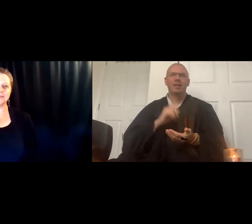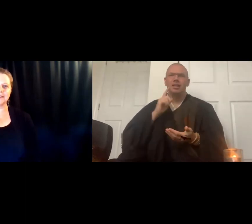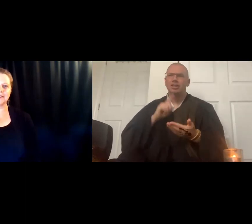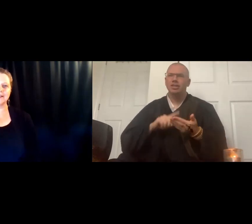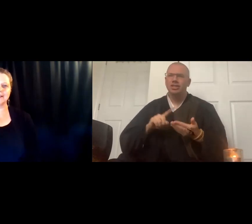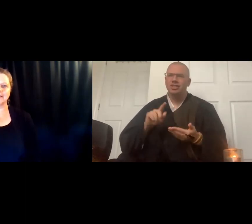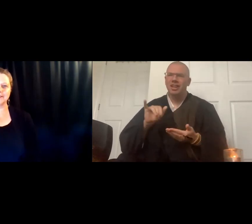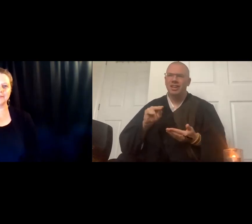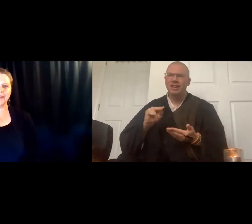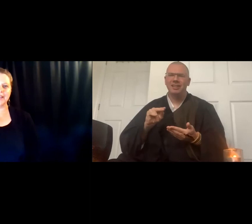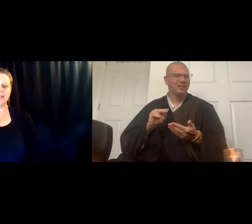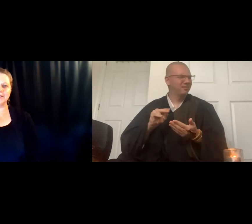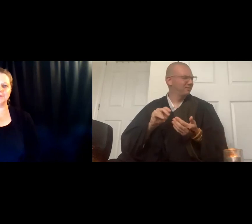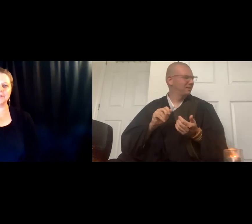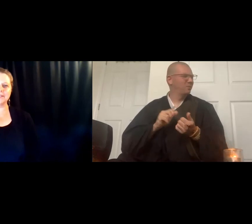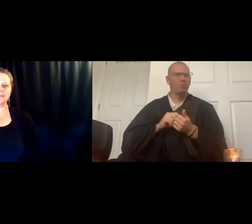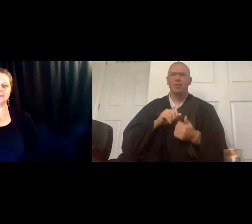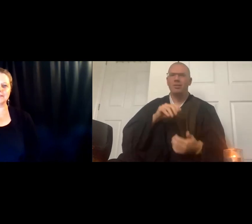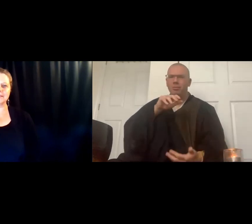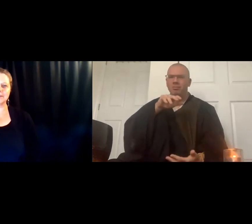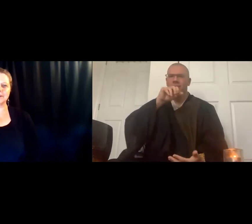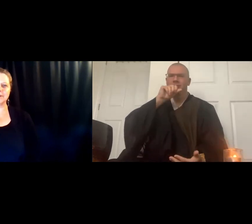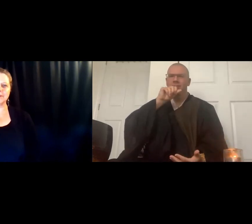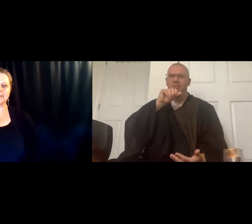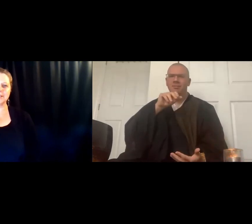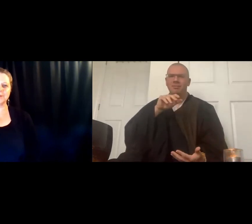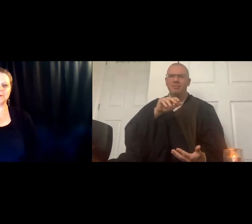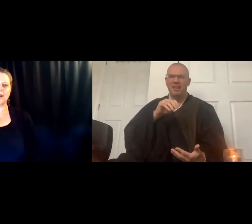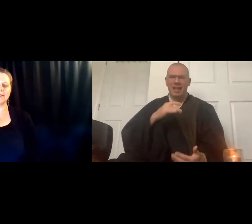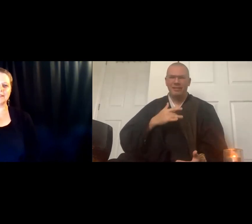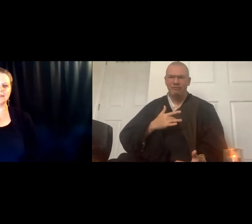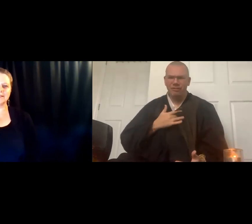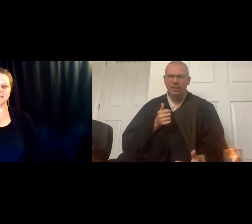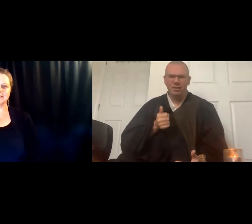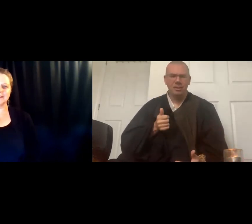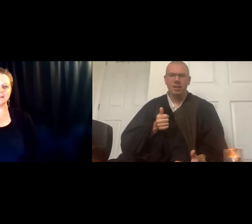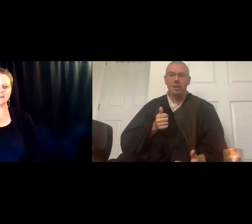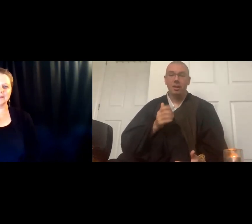yourself, and then you just start noticing your breath.